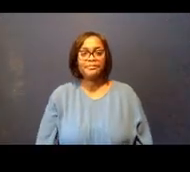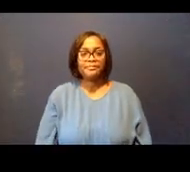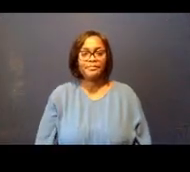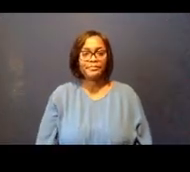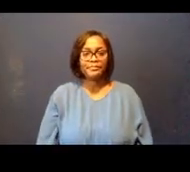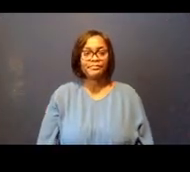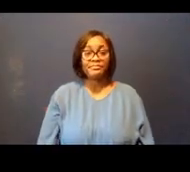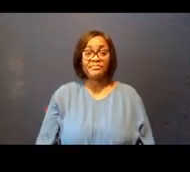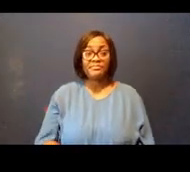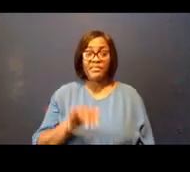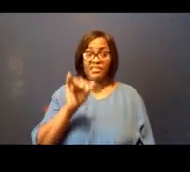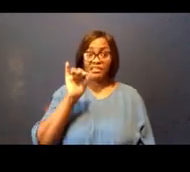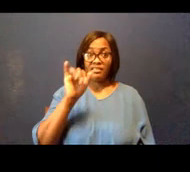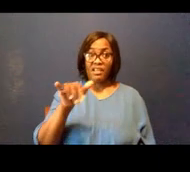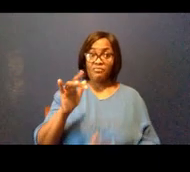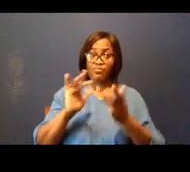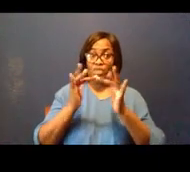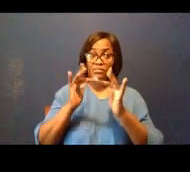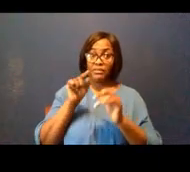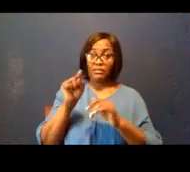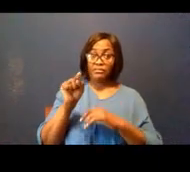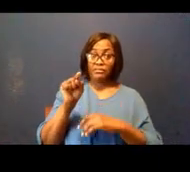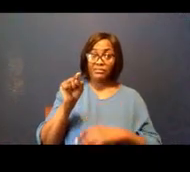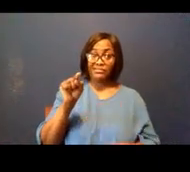we have outlined